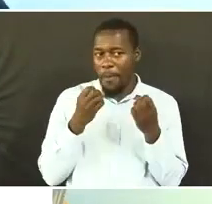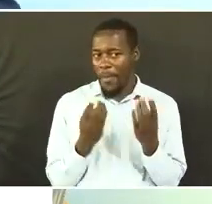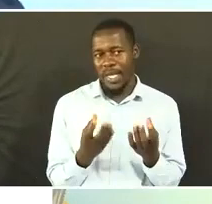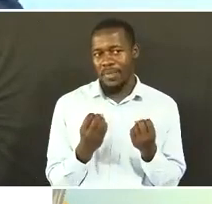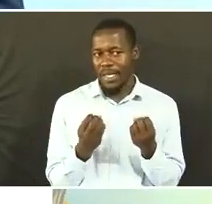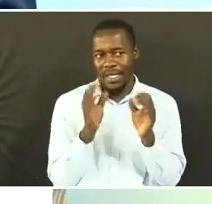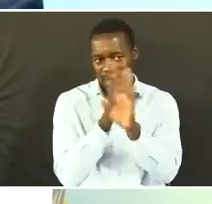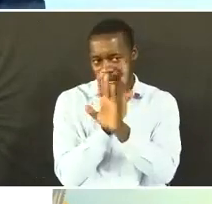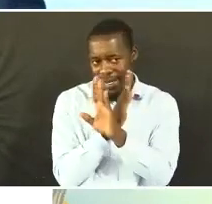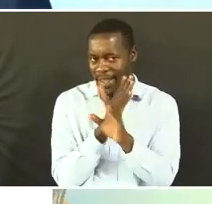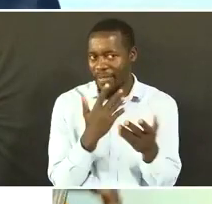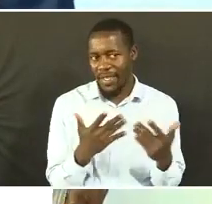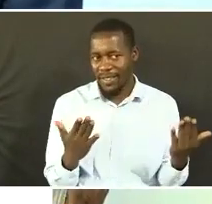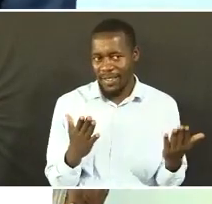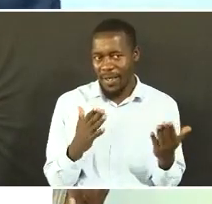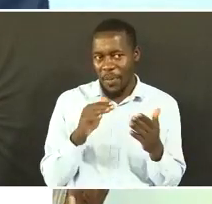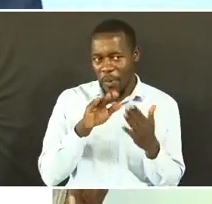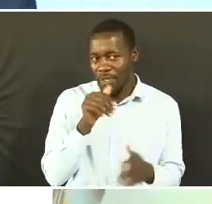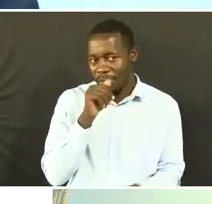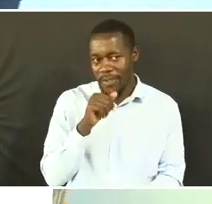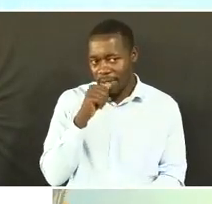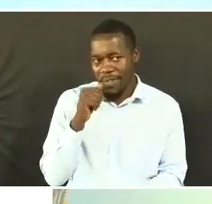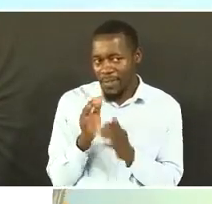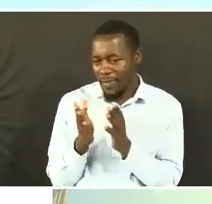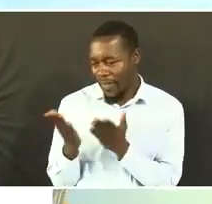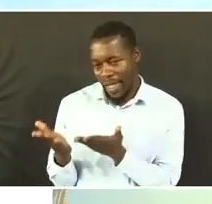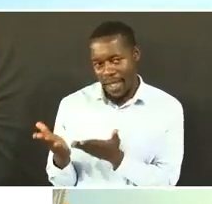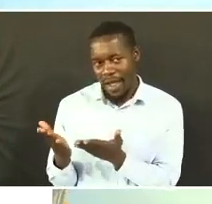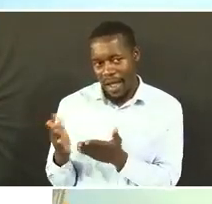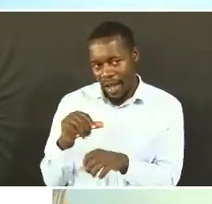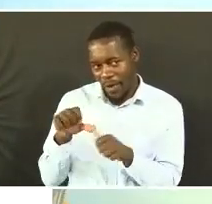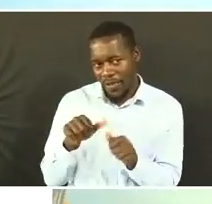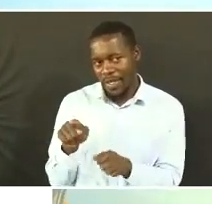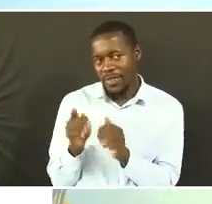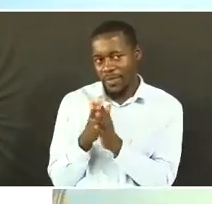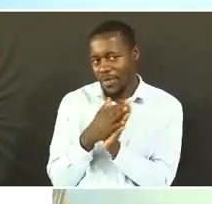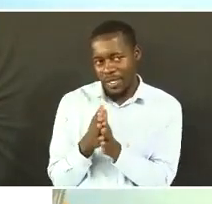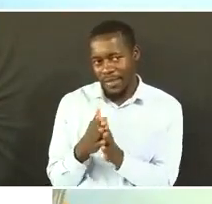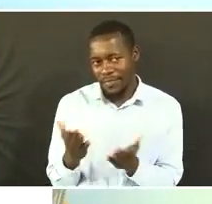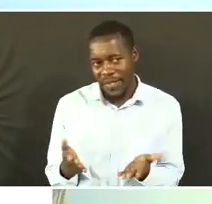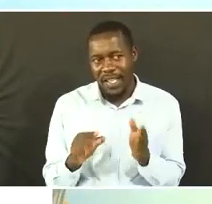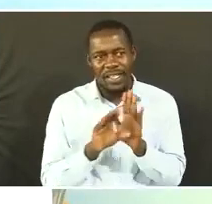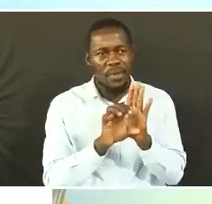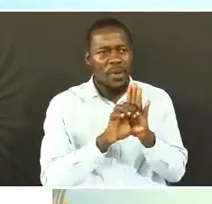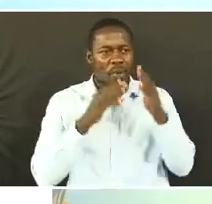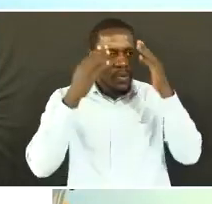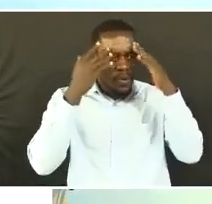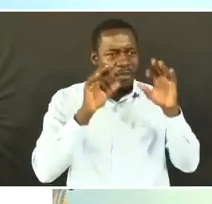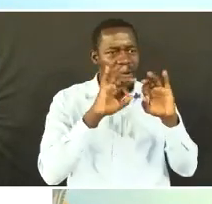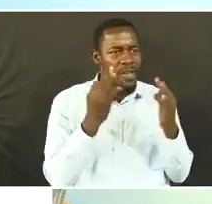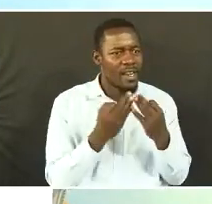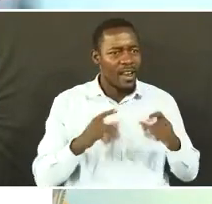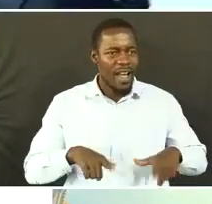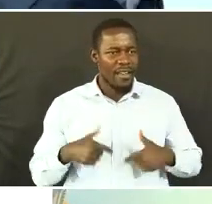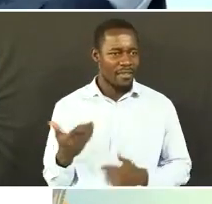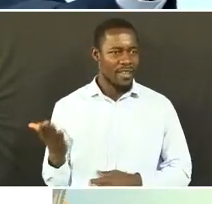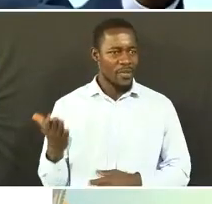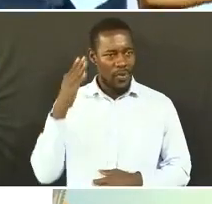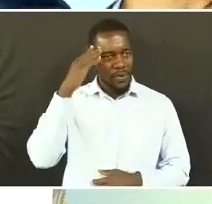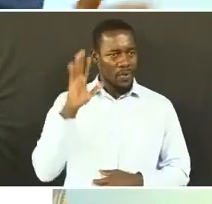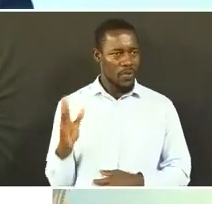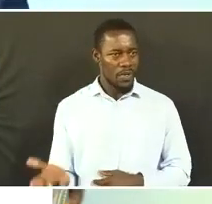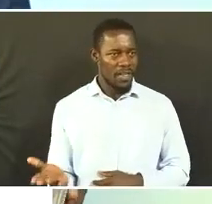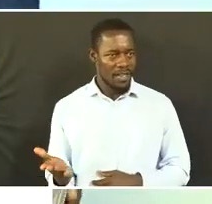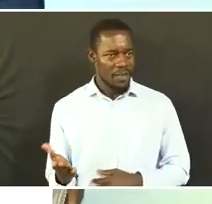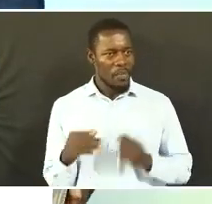that can be investigated in this family. We must take a moment to think, what was the family life in this house like? What was the